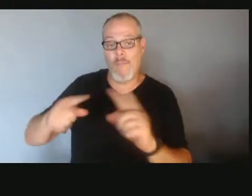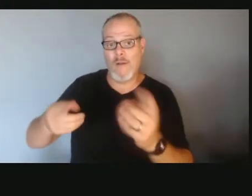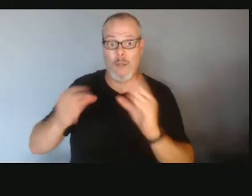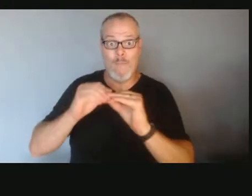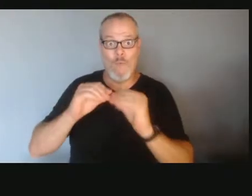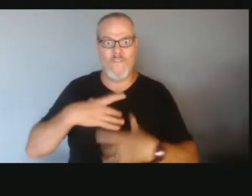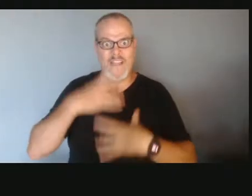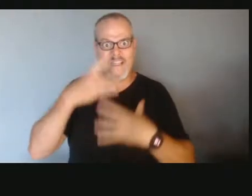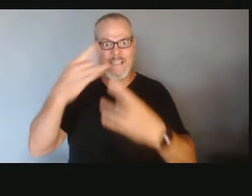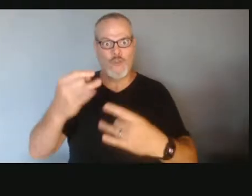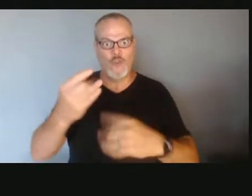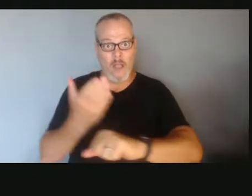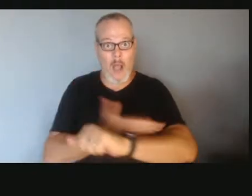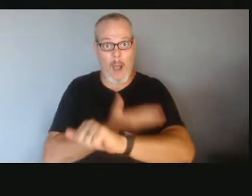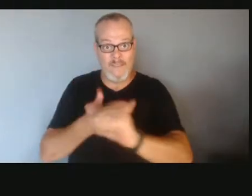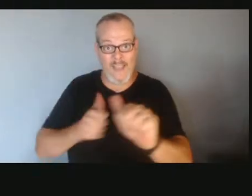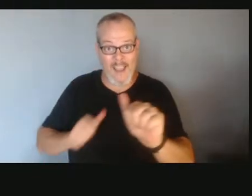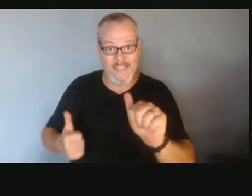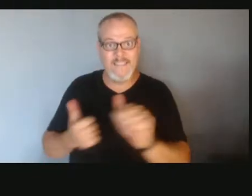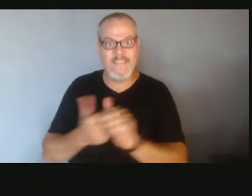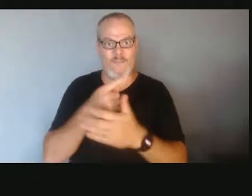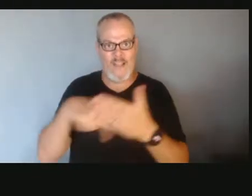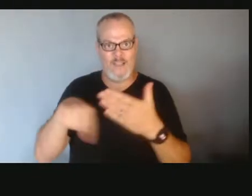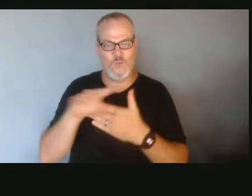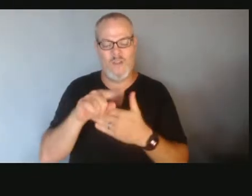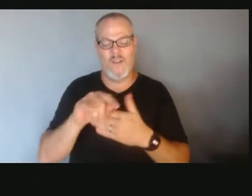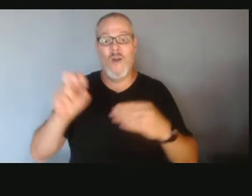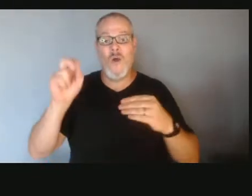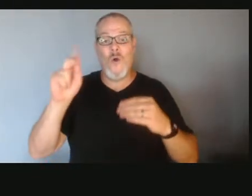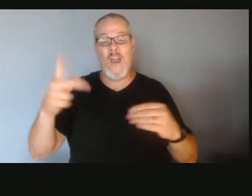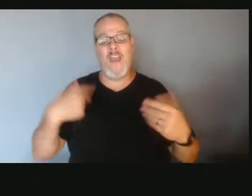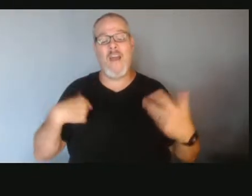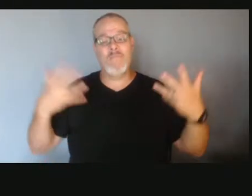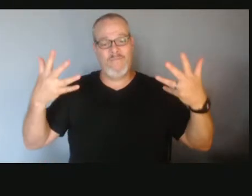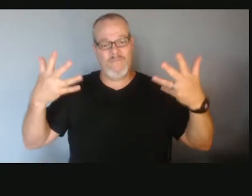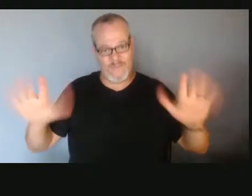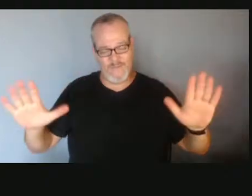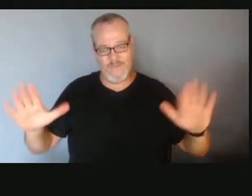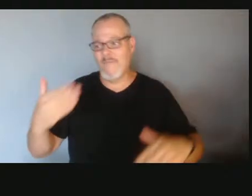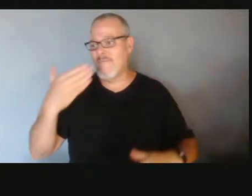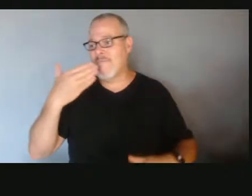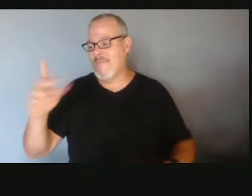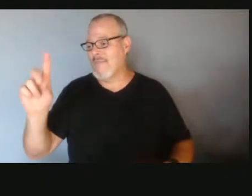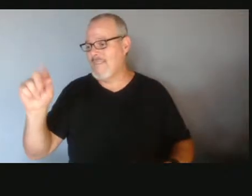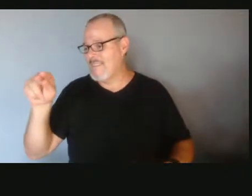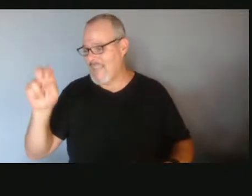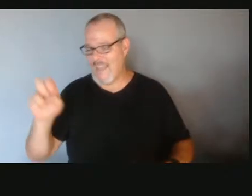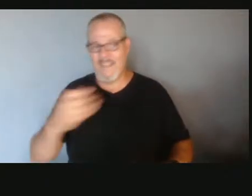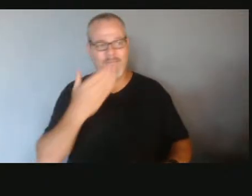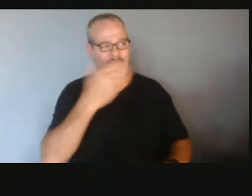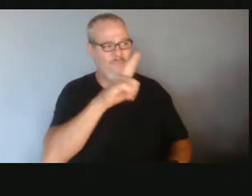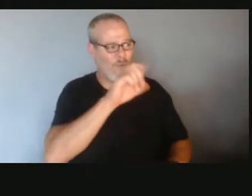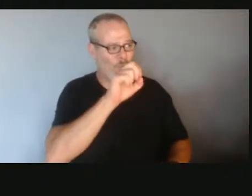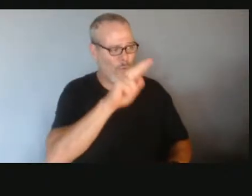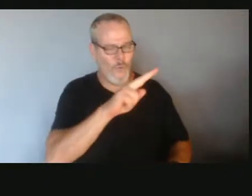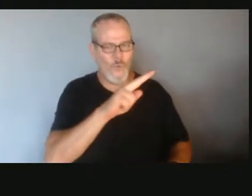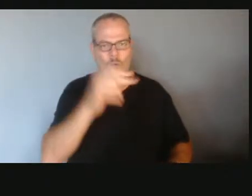week. All right, you guys, back to Dane and Lou, and aloha, everybody.